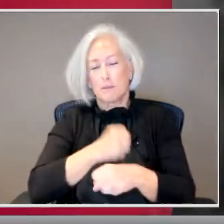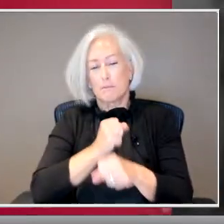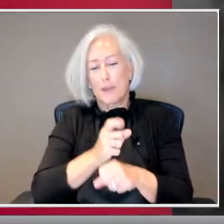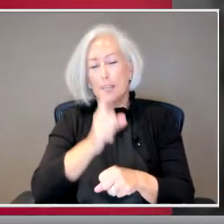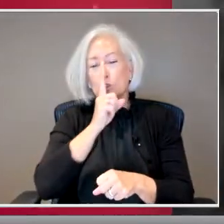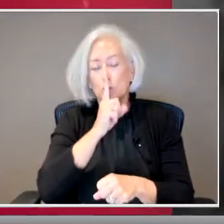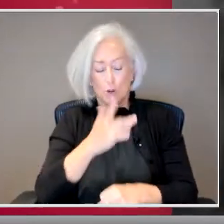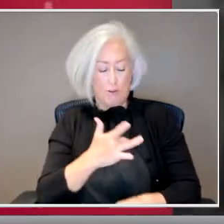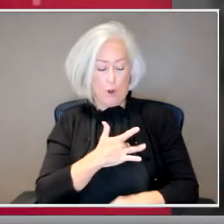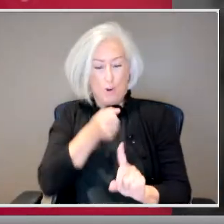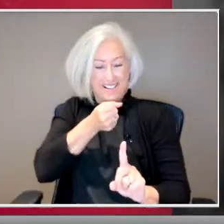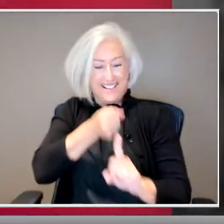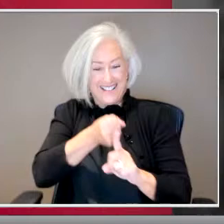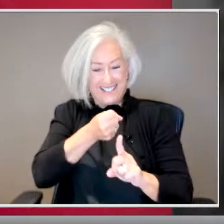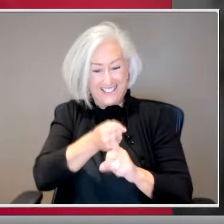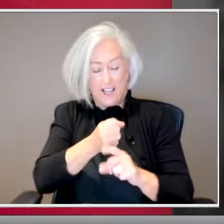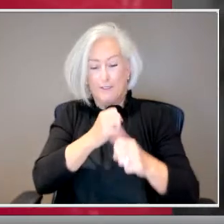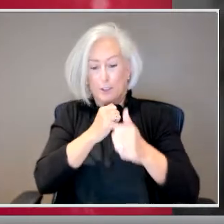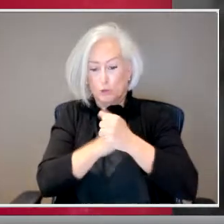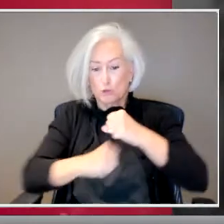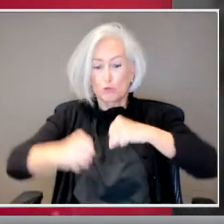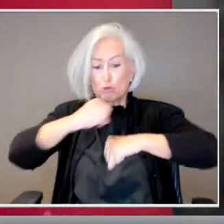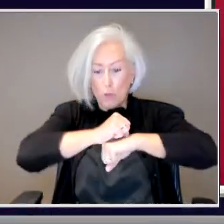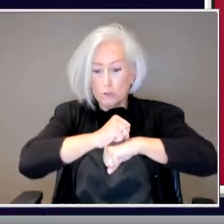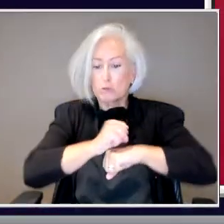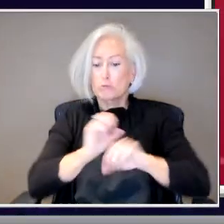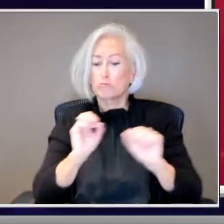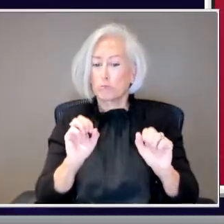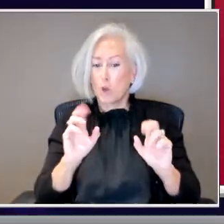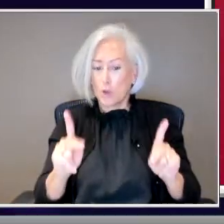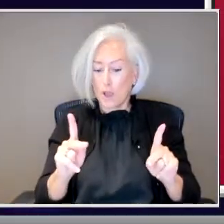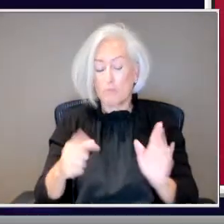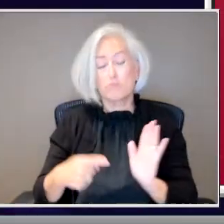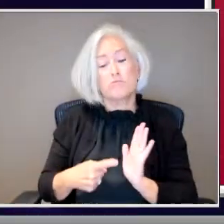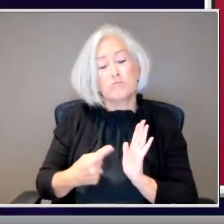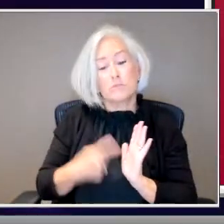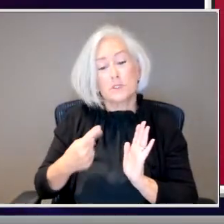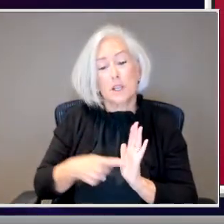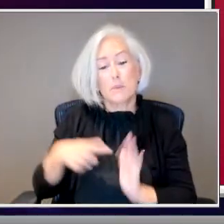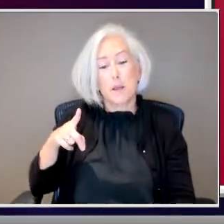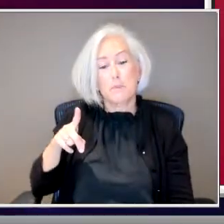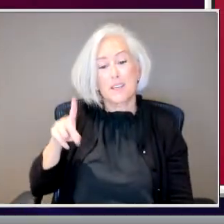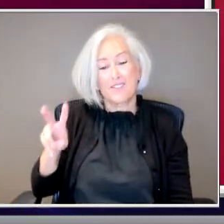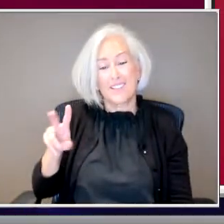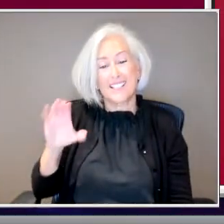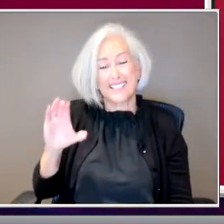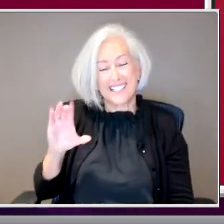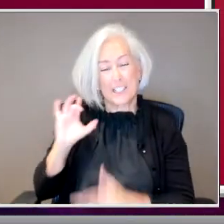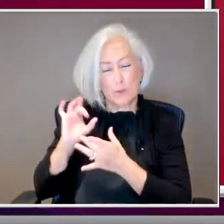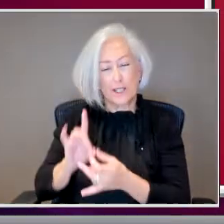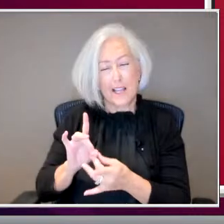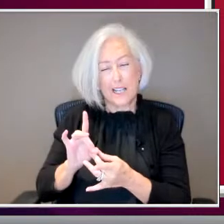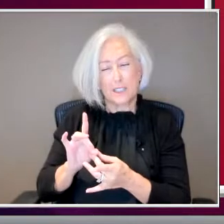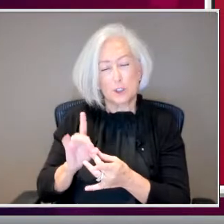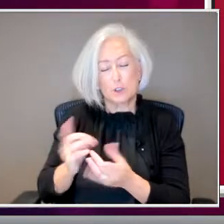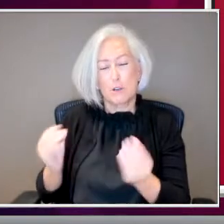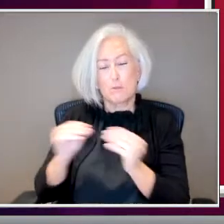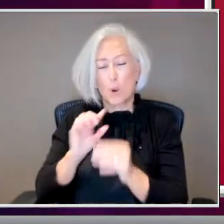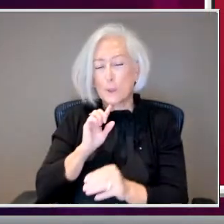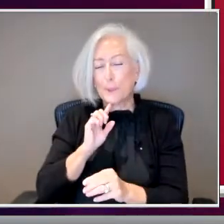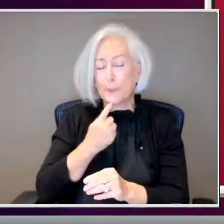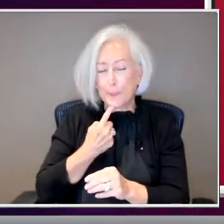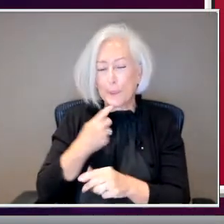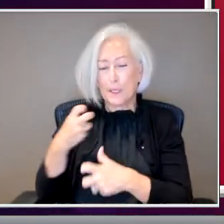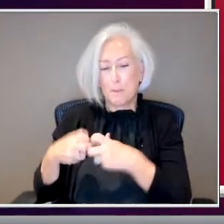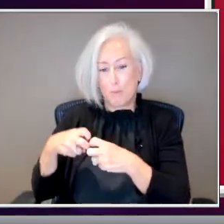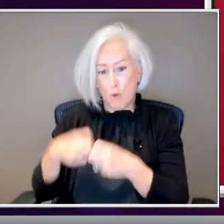So sometimes PVCs can be a manifestation of some bigger problem going on within the heart. And so this gives us a chance to look at the